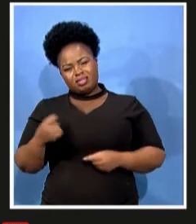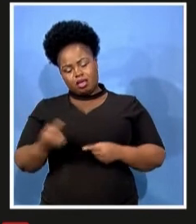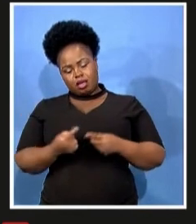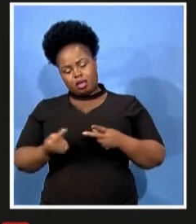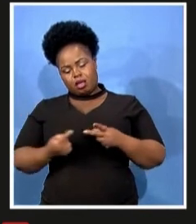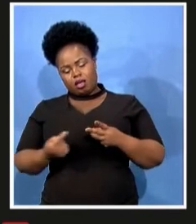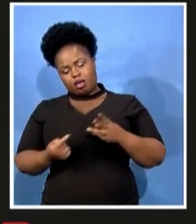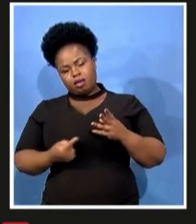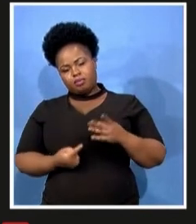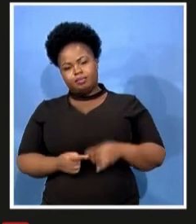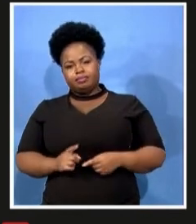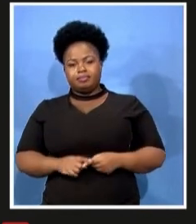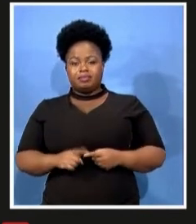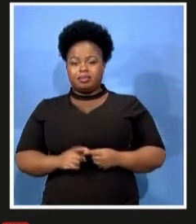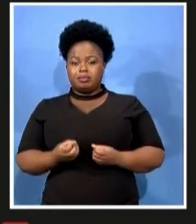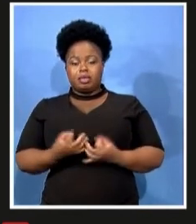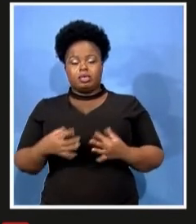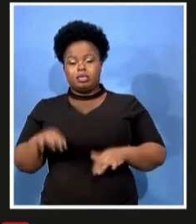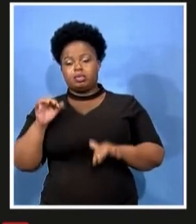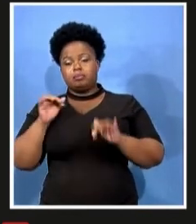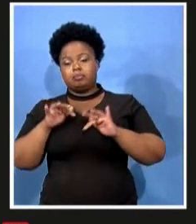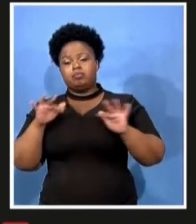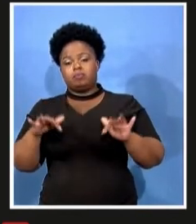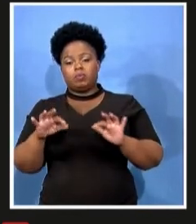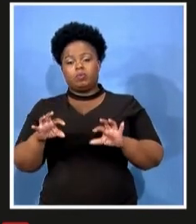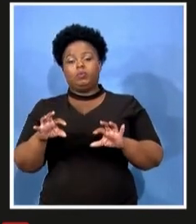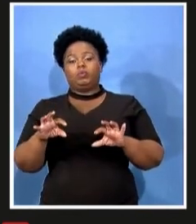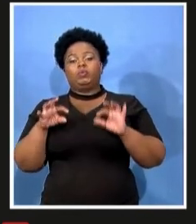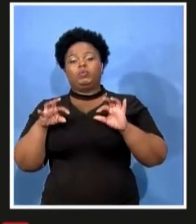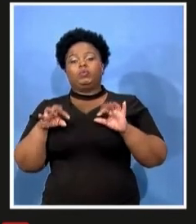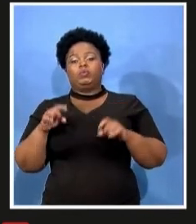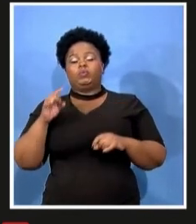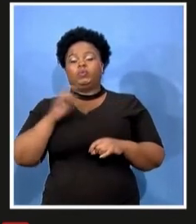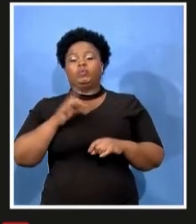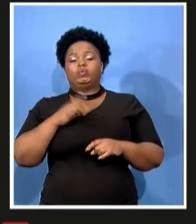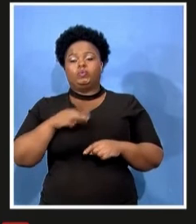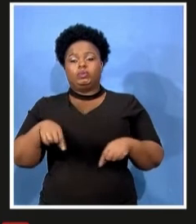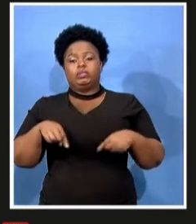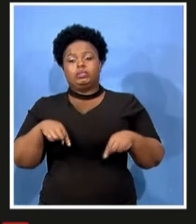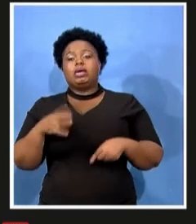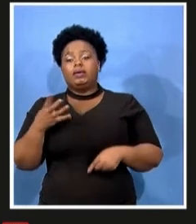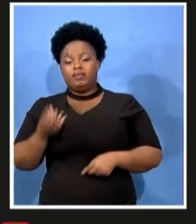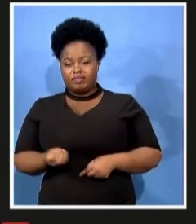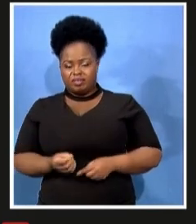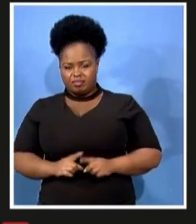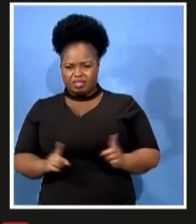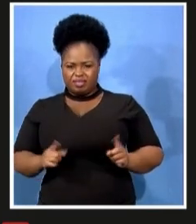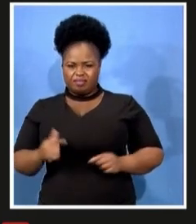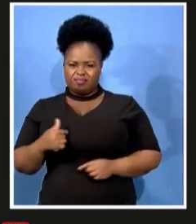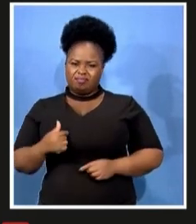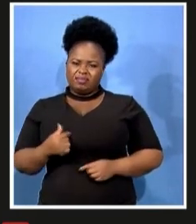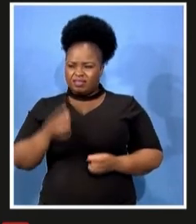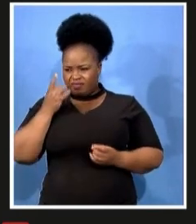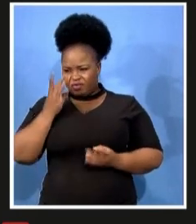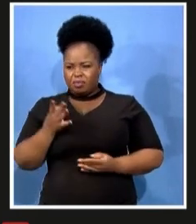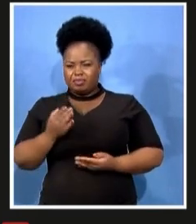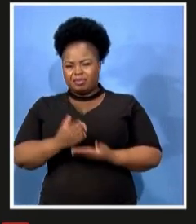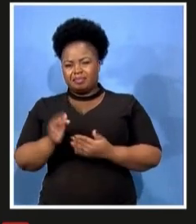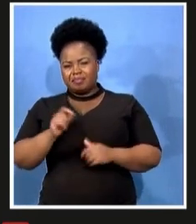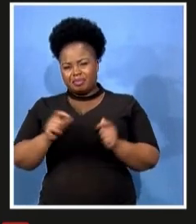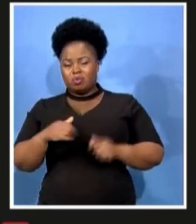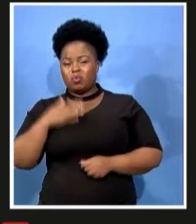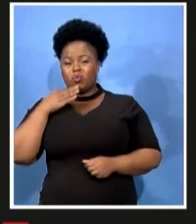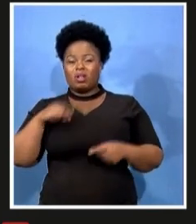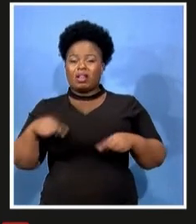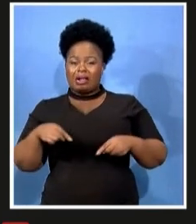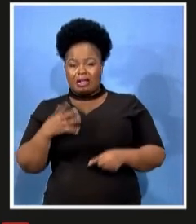people. But I've said to some of the people who appear scared, when you go to any hospital,